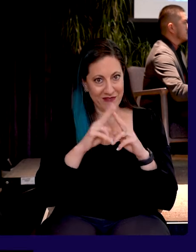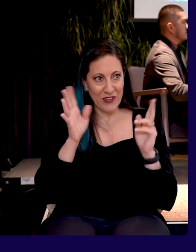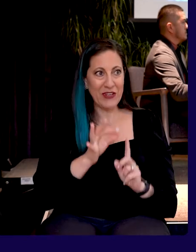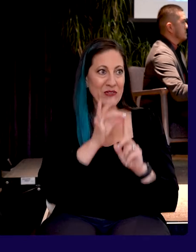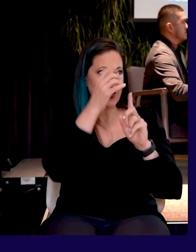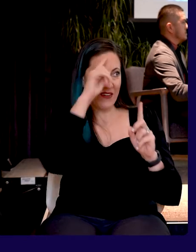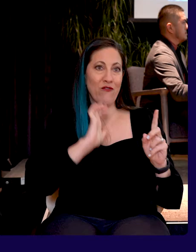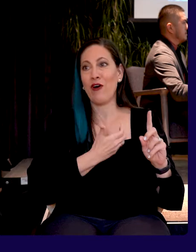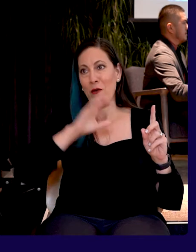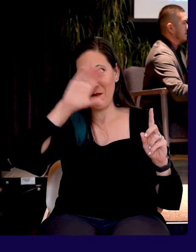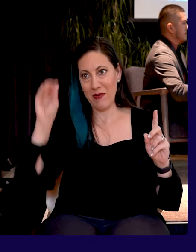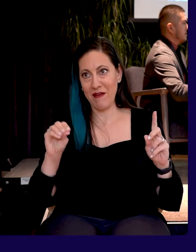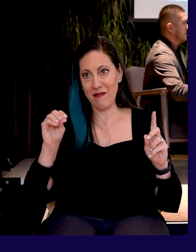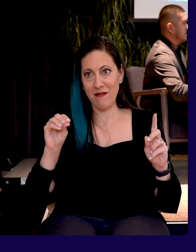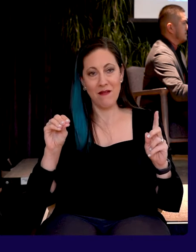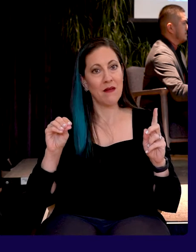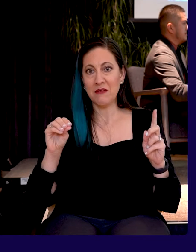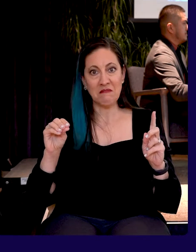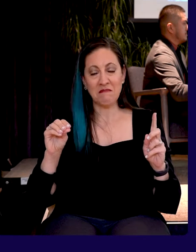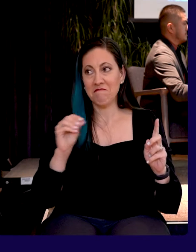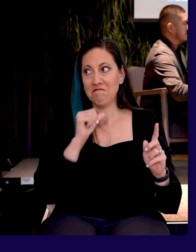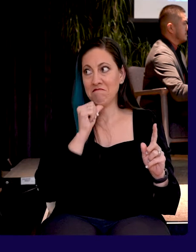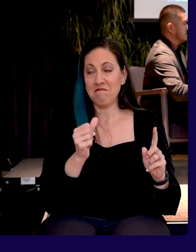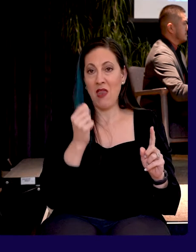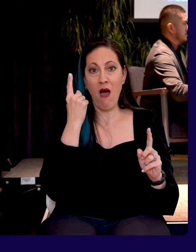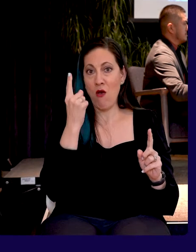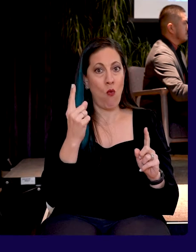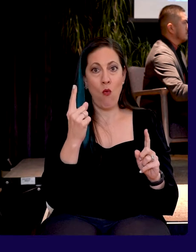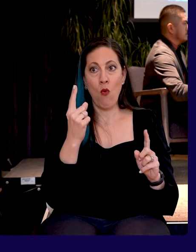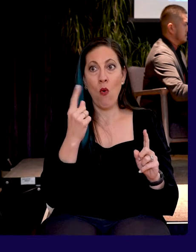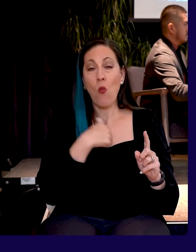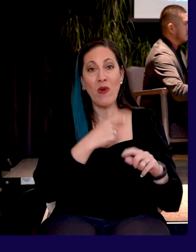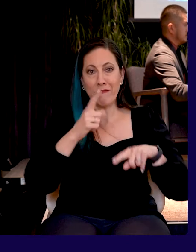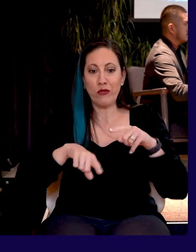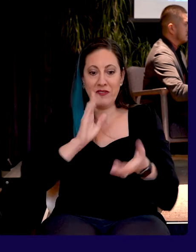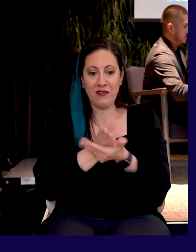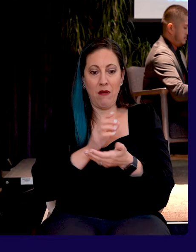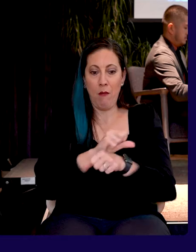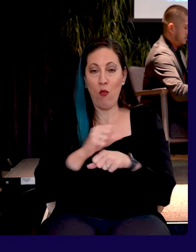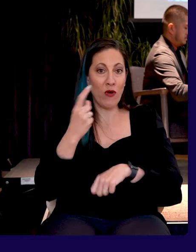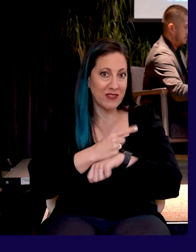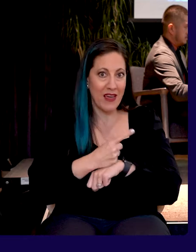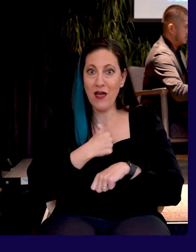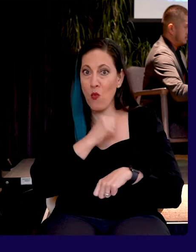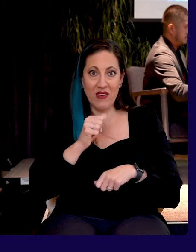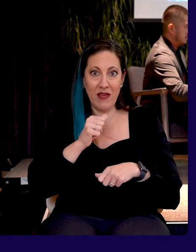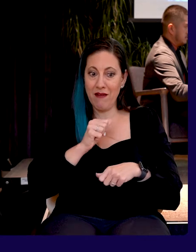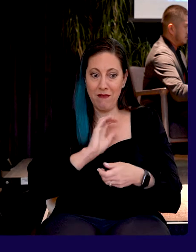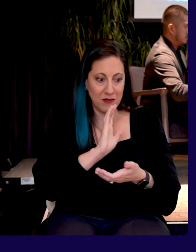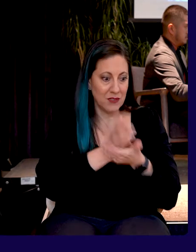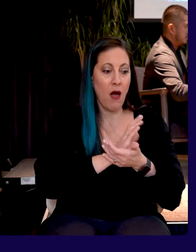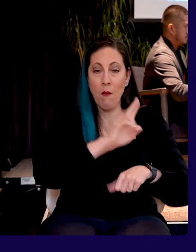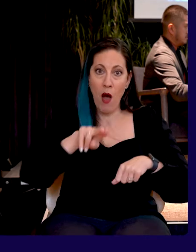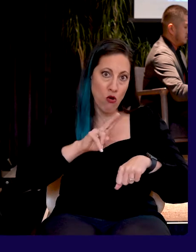to us. There was not a stop in the workday. There wasn't a disruption in our